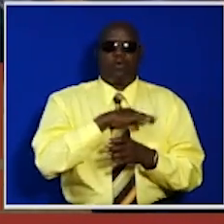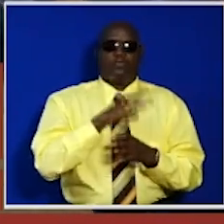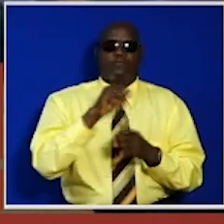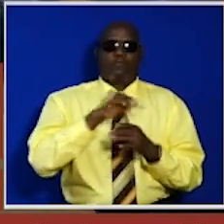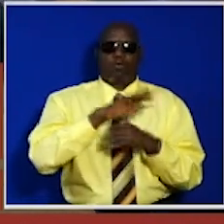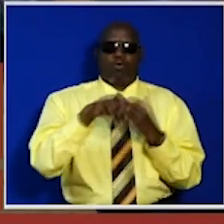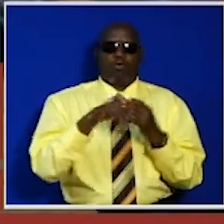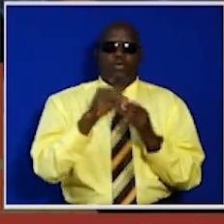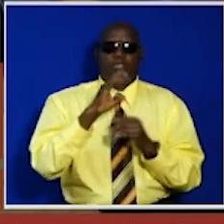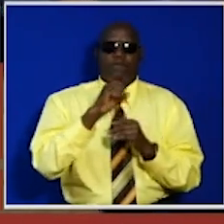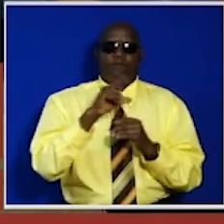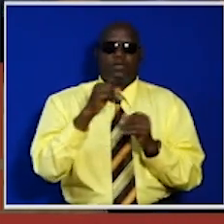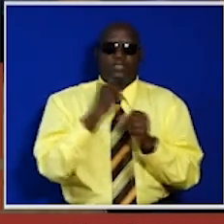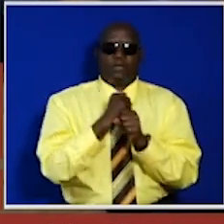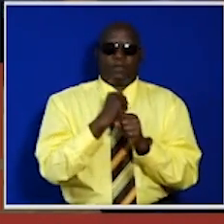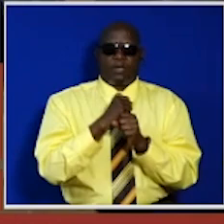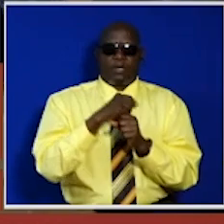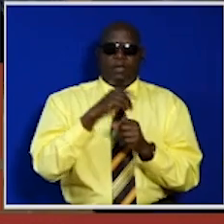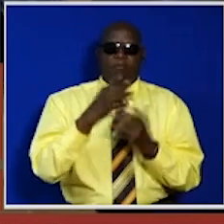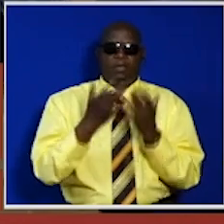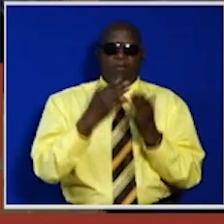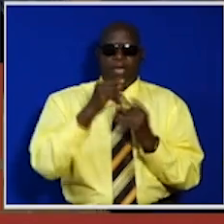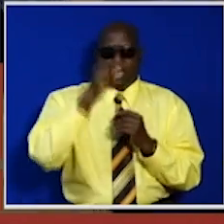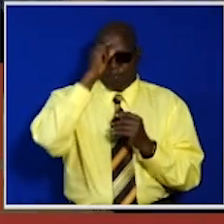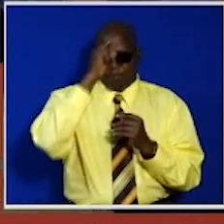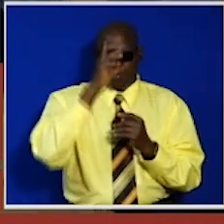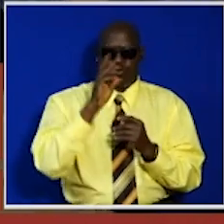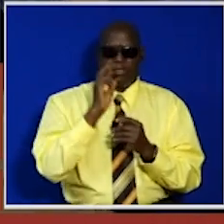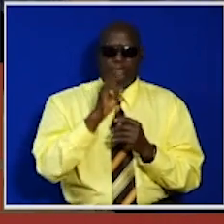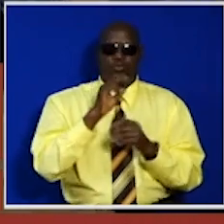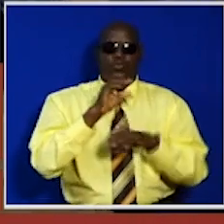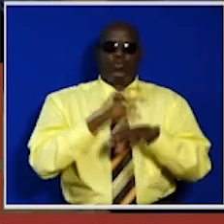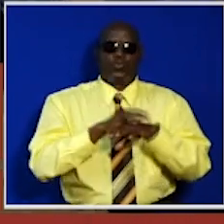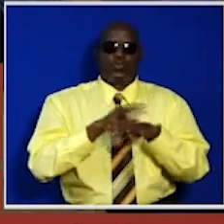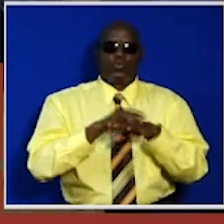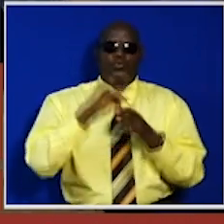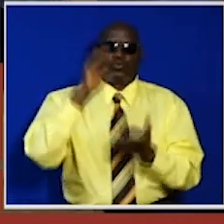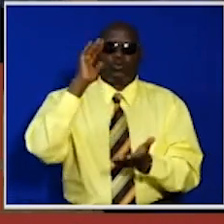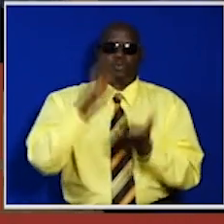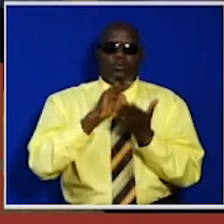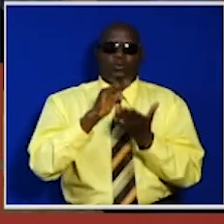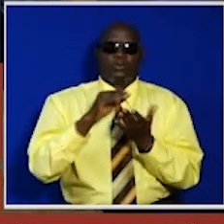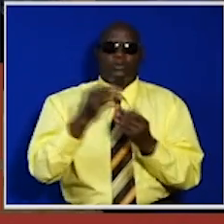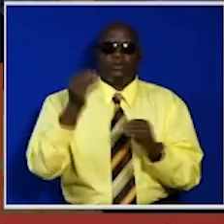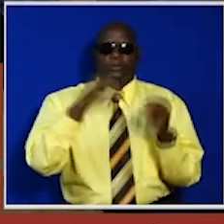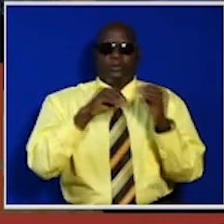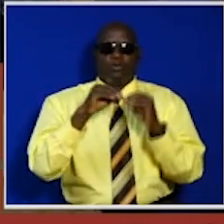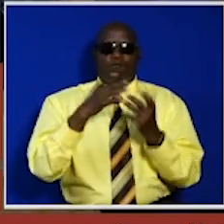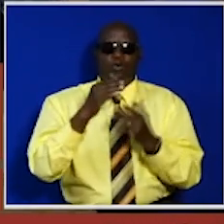managed here, then probably government will find it reasonable even to reduce these deductions that are put for SHA.